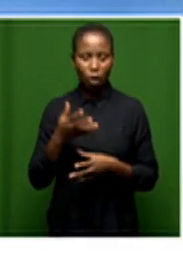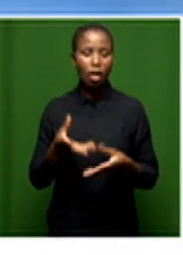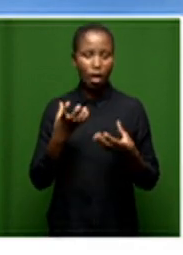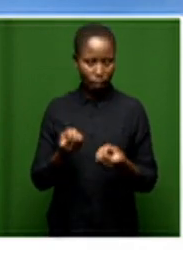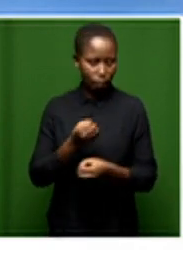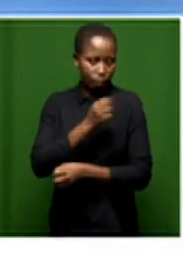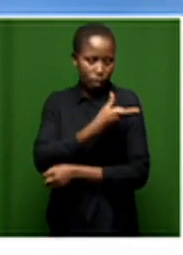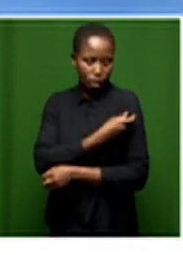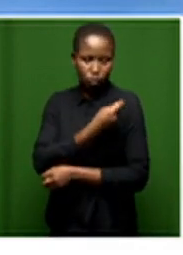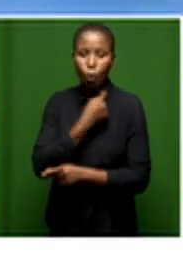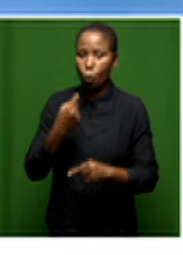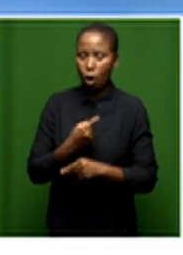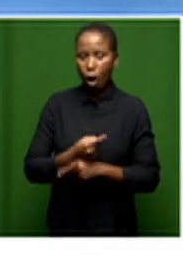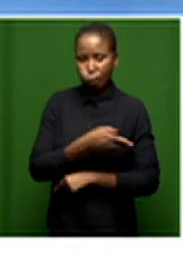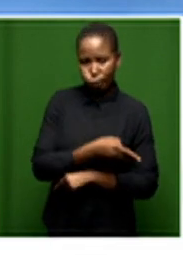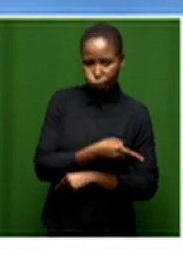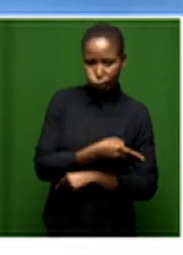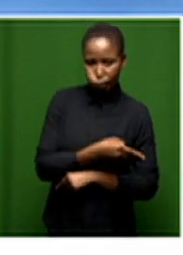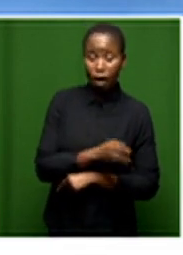a regular basis if the variant